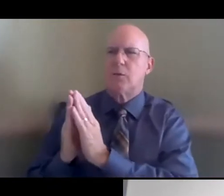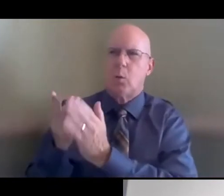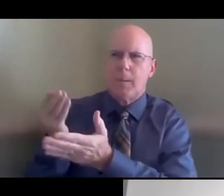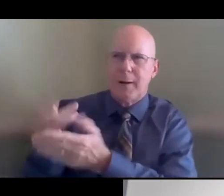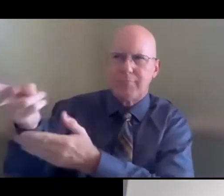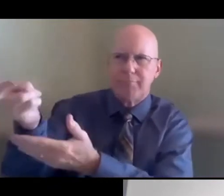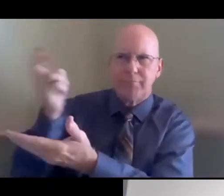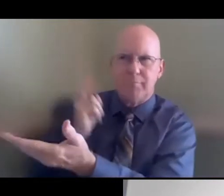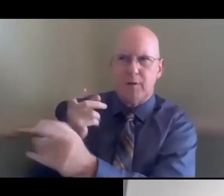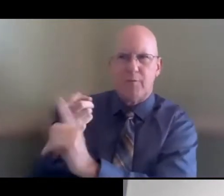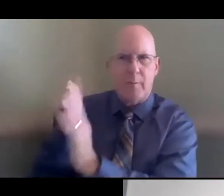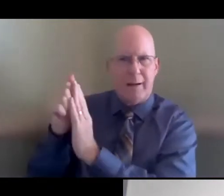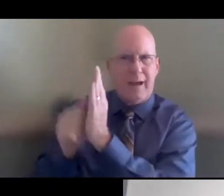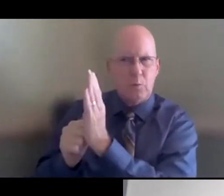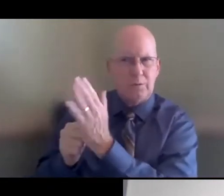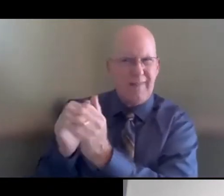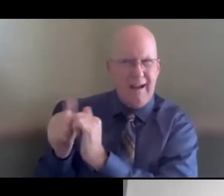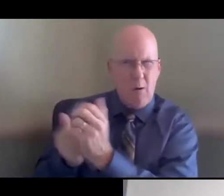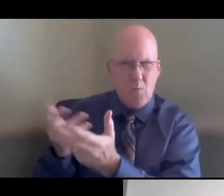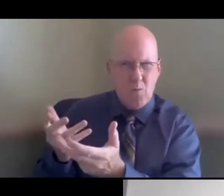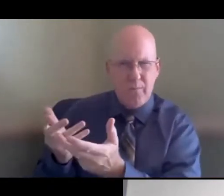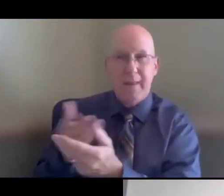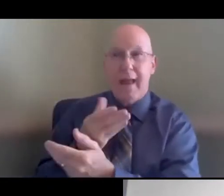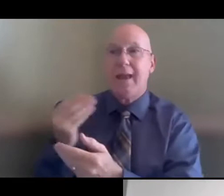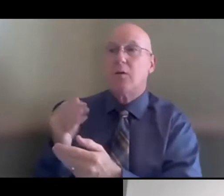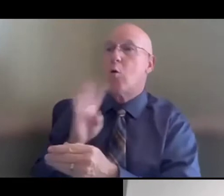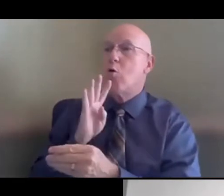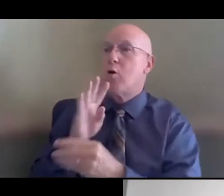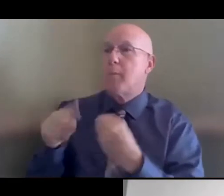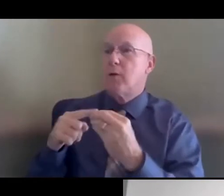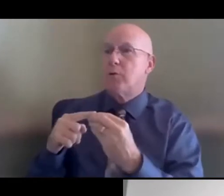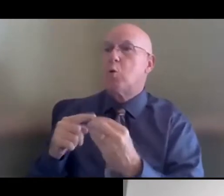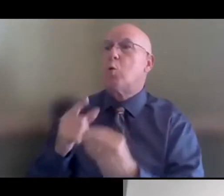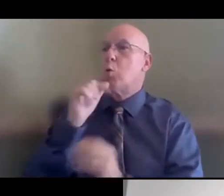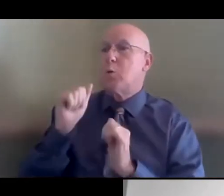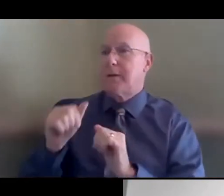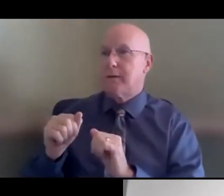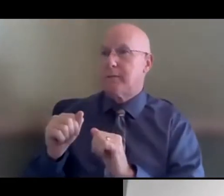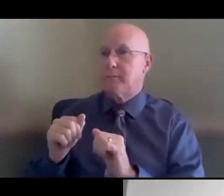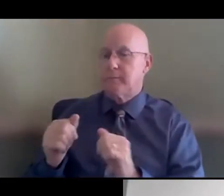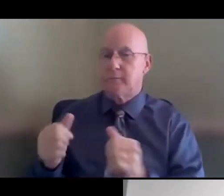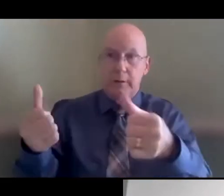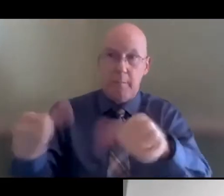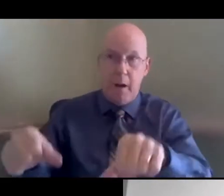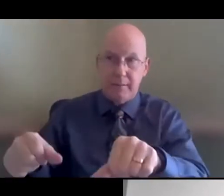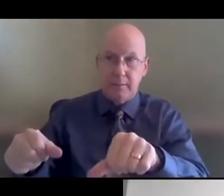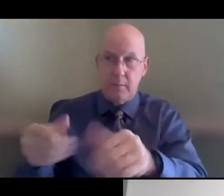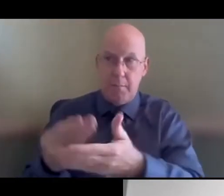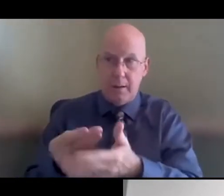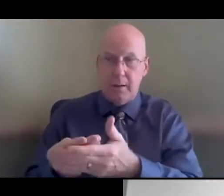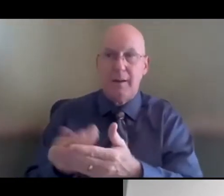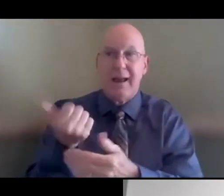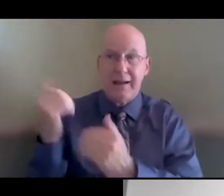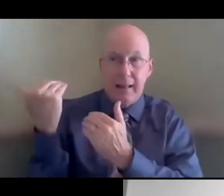an ABLE account? And also kind of talk about a little bit who can actually contribute to an account, and are there any limits to